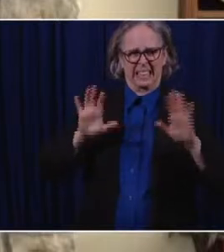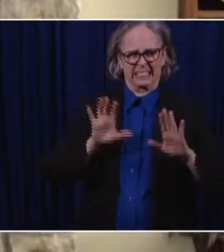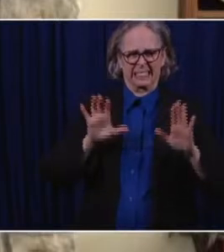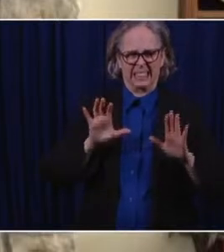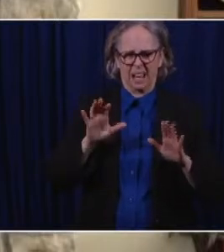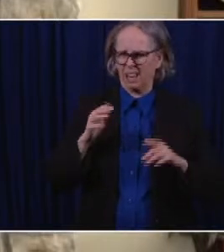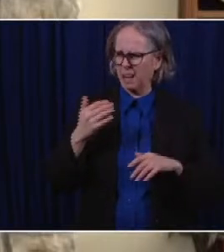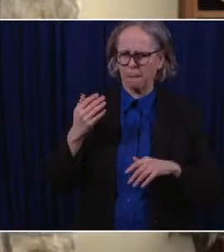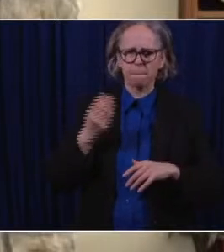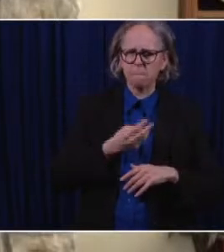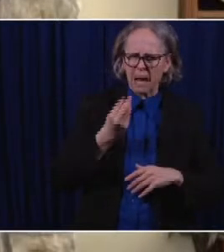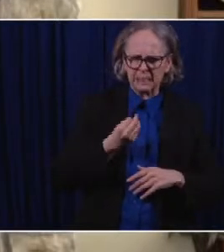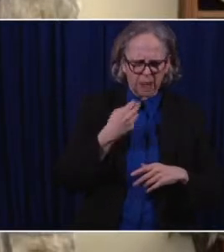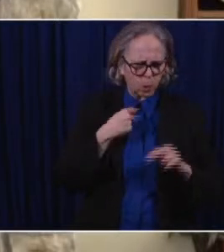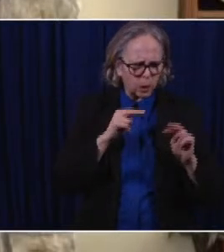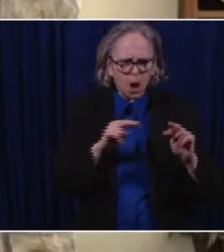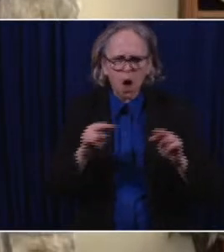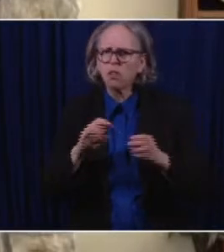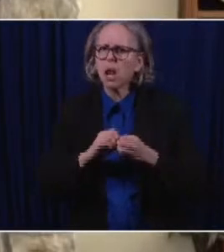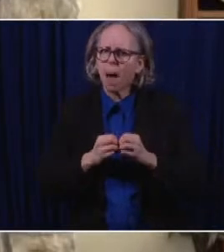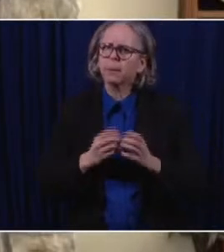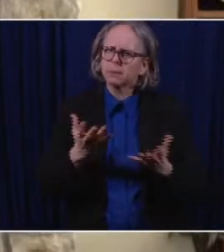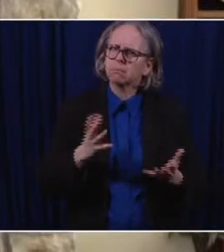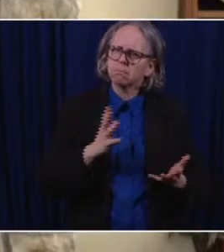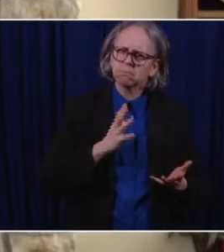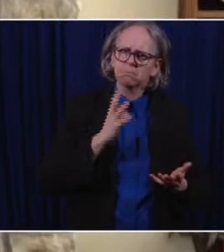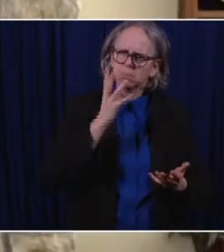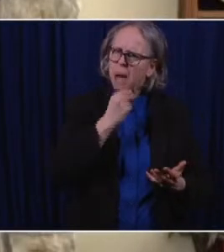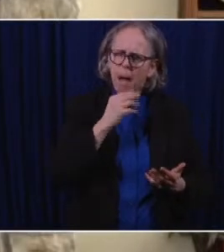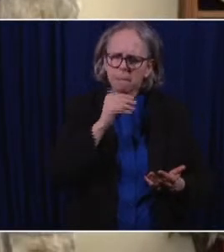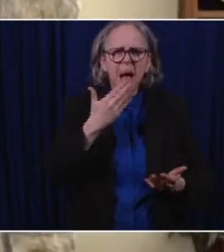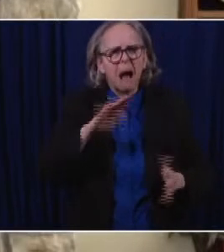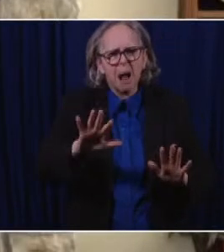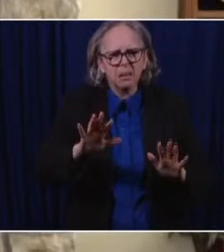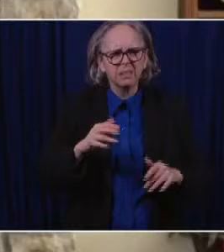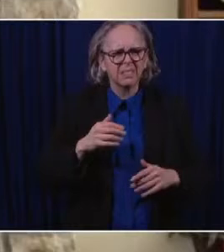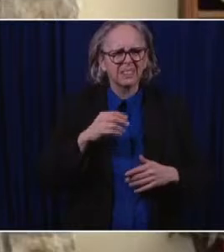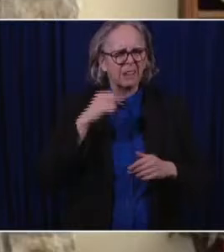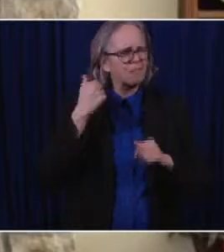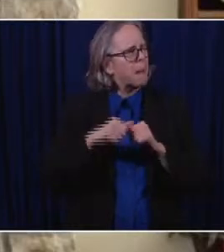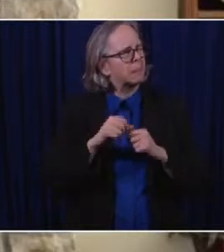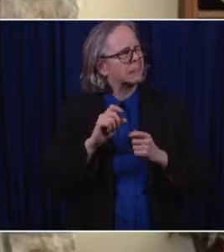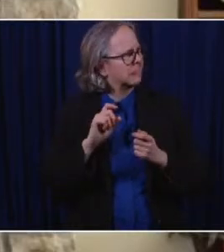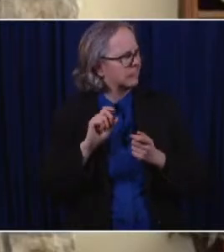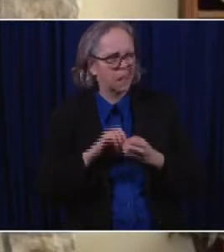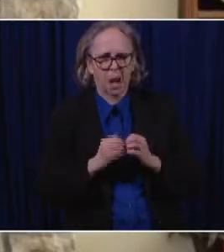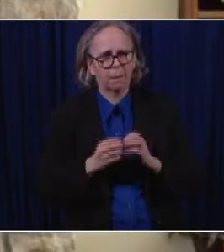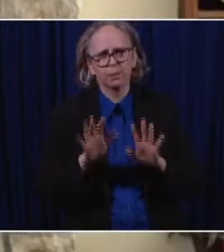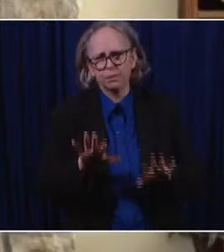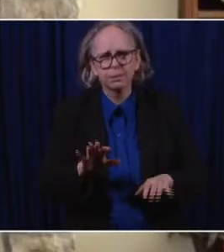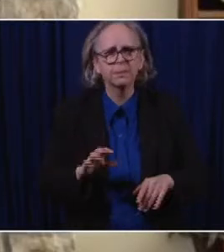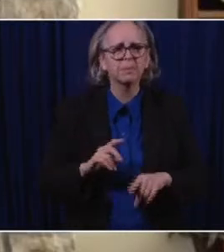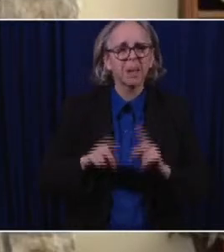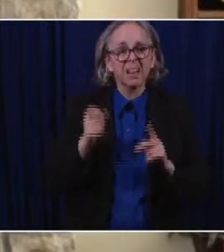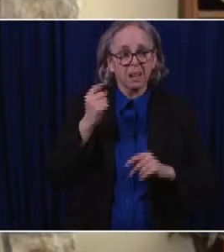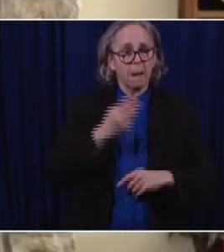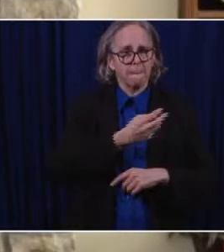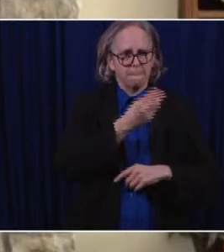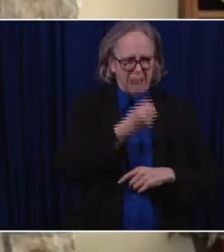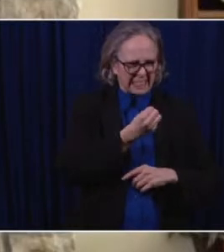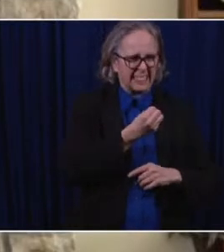pretty decent number. I don't remember exactly what that number was. But by the time you get to Monday,